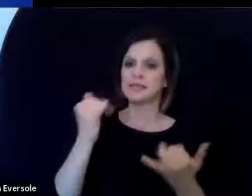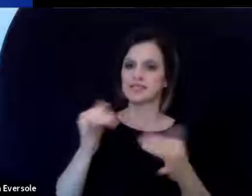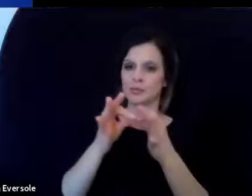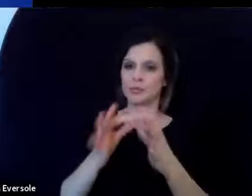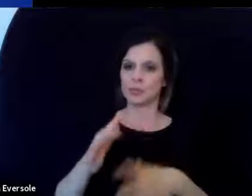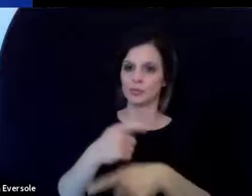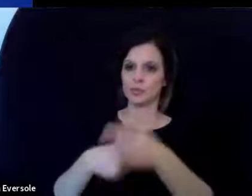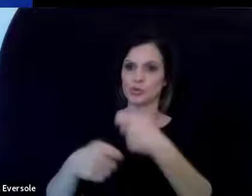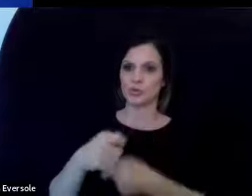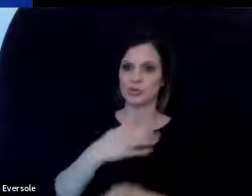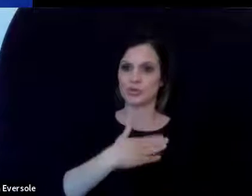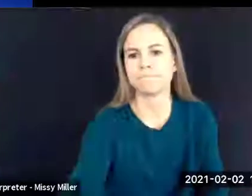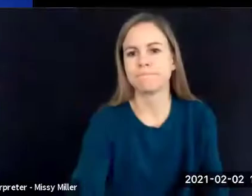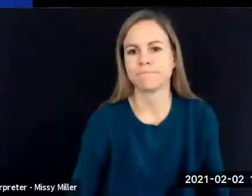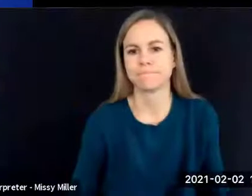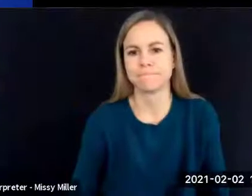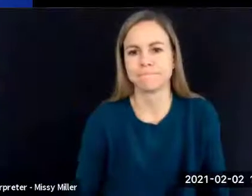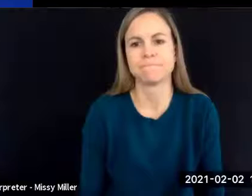interpreter switch. Sure.